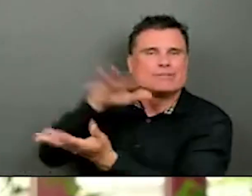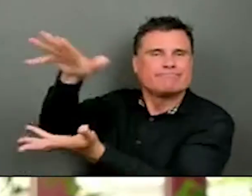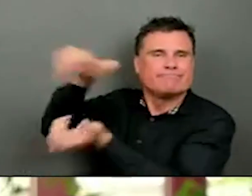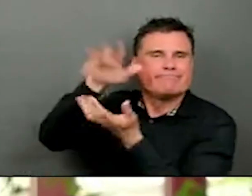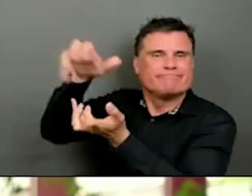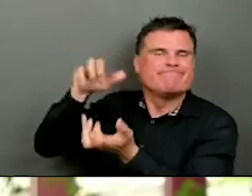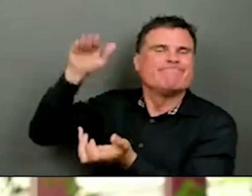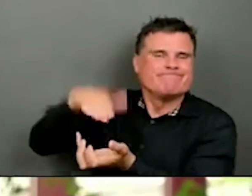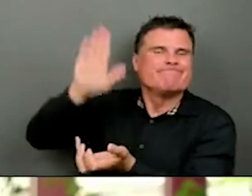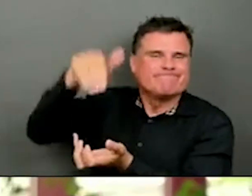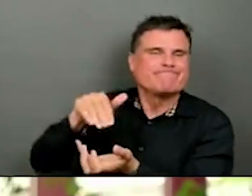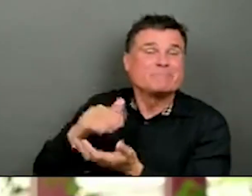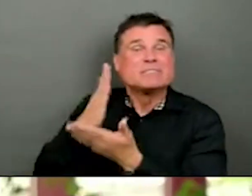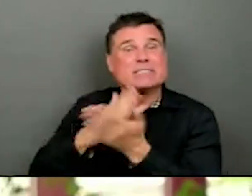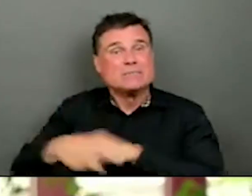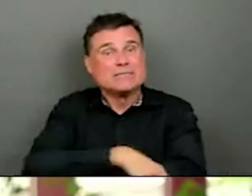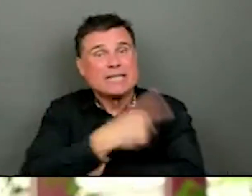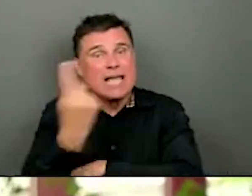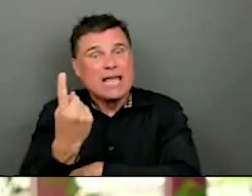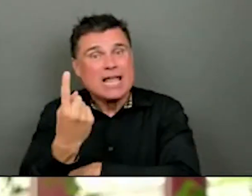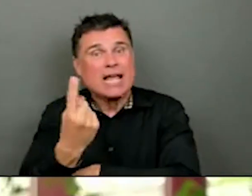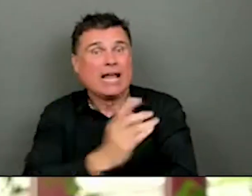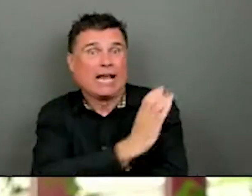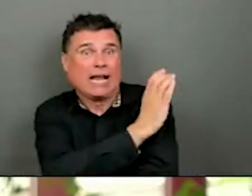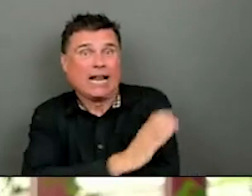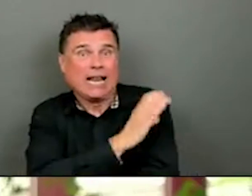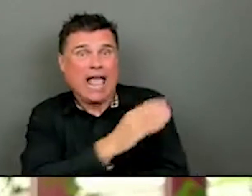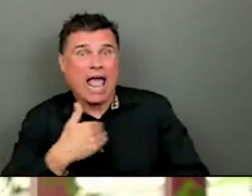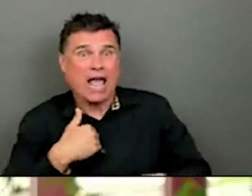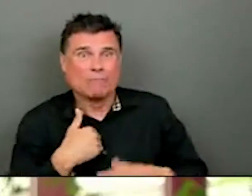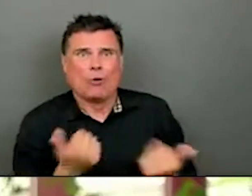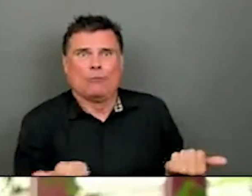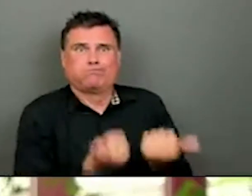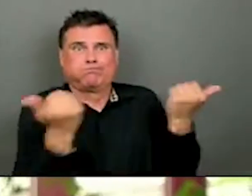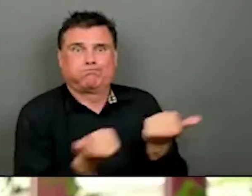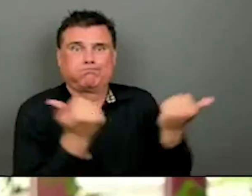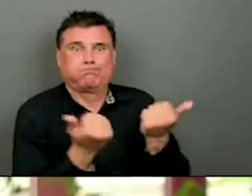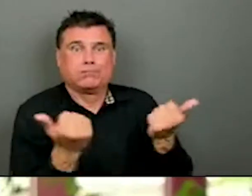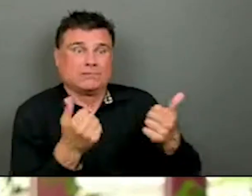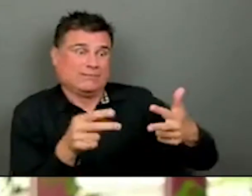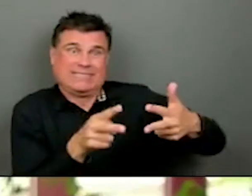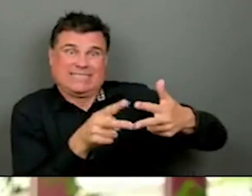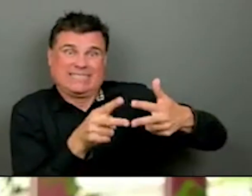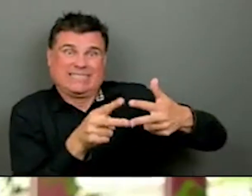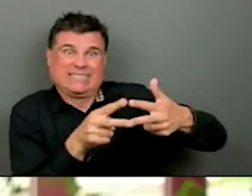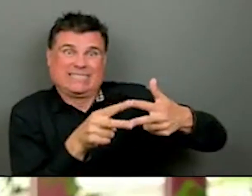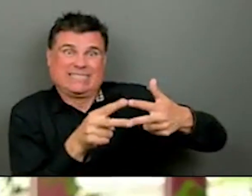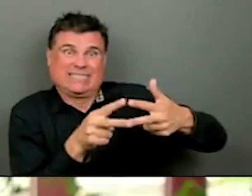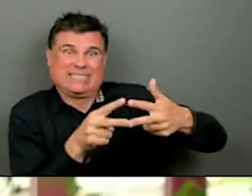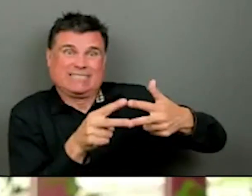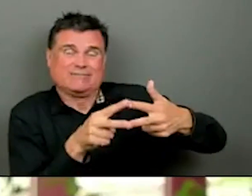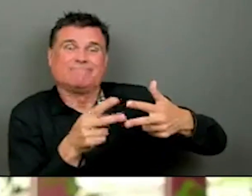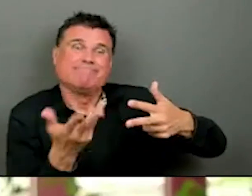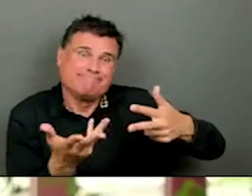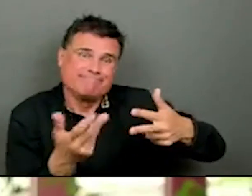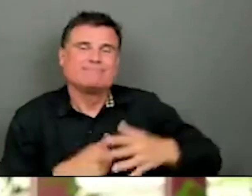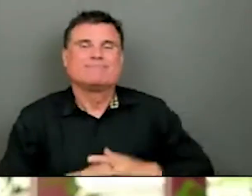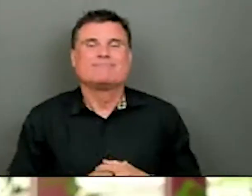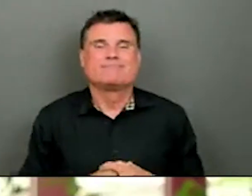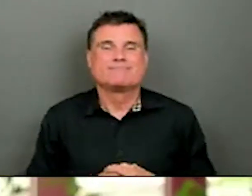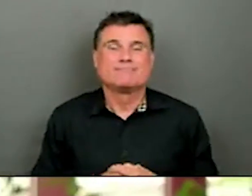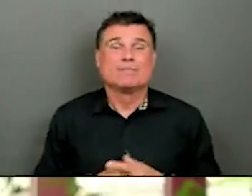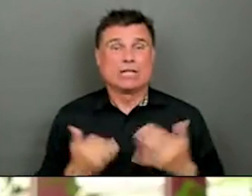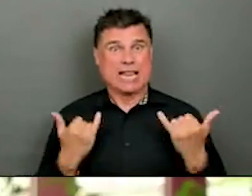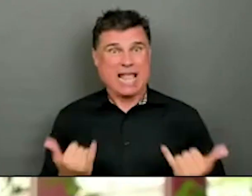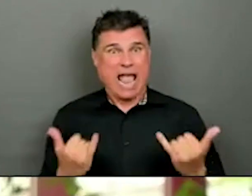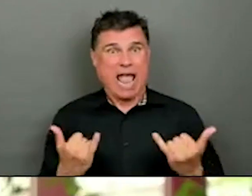some days our mass clinics will have more of one of the mRNA vaccines than the other. Currently, it is Moderna that we